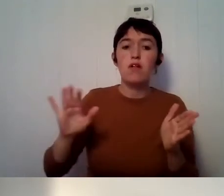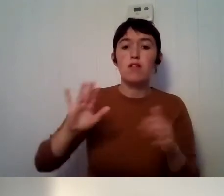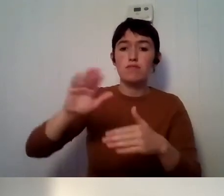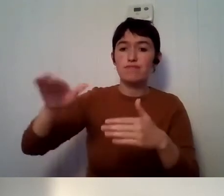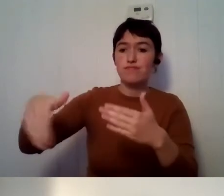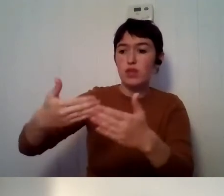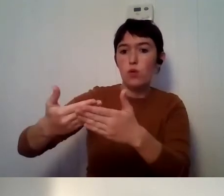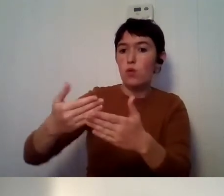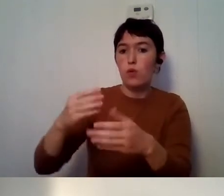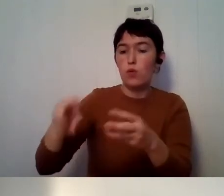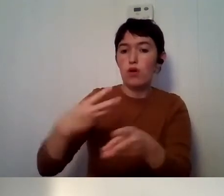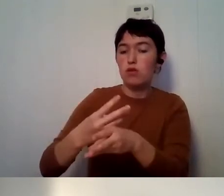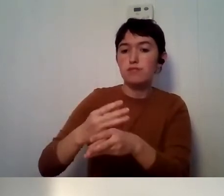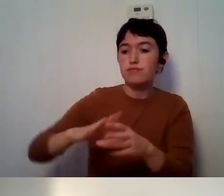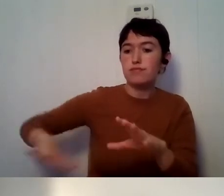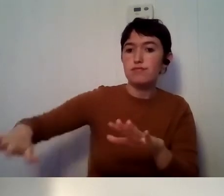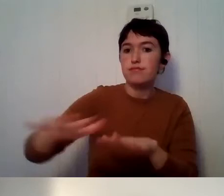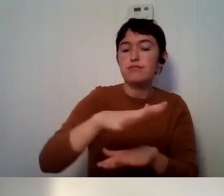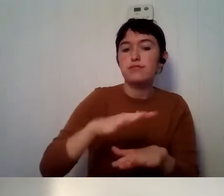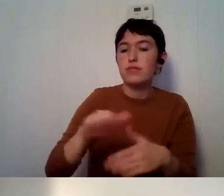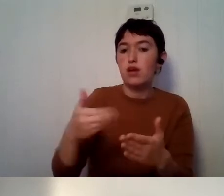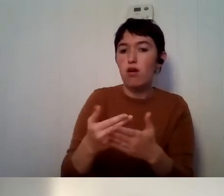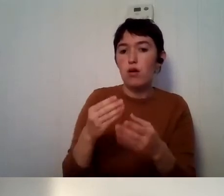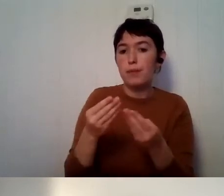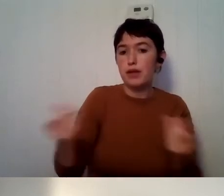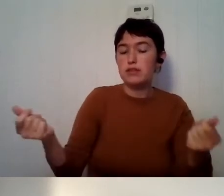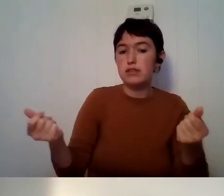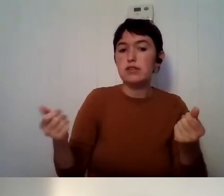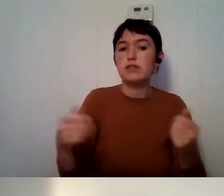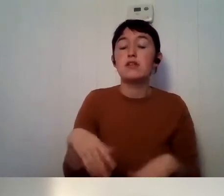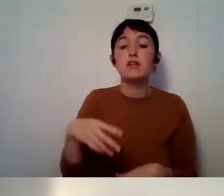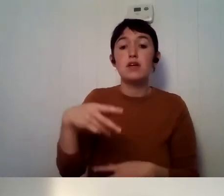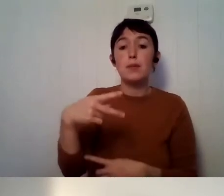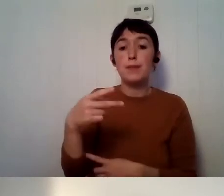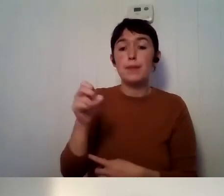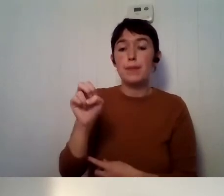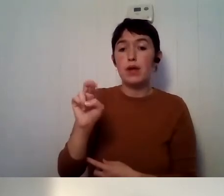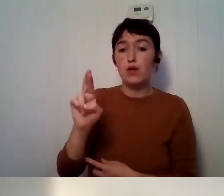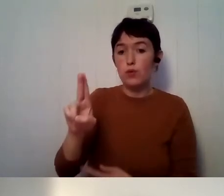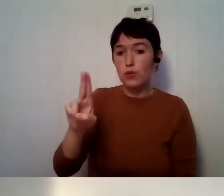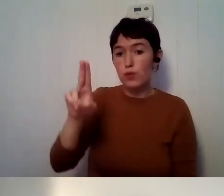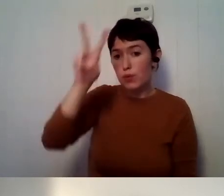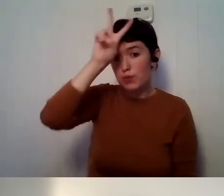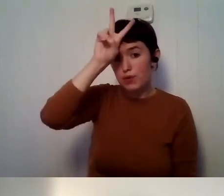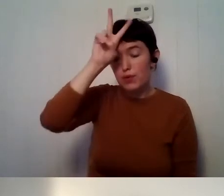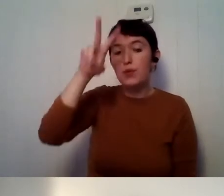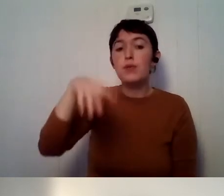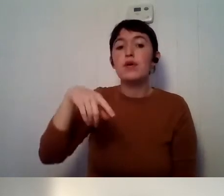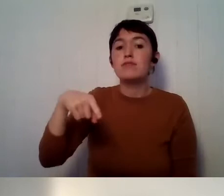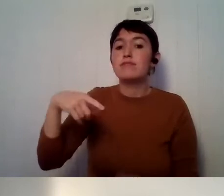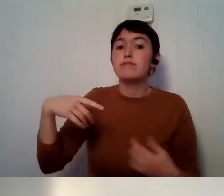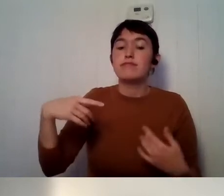said, there in Peru, they've lost half of their glaciers. Now, Peru has the greatest concentration of subtropical glaciers anywhere on the